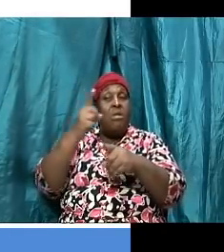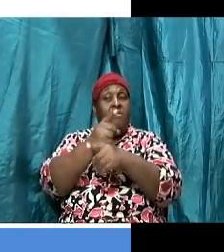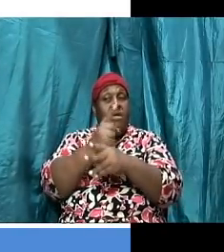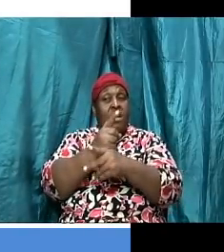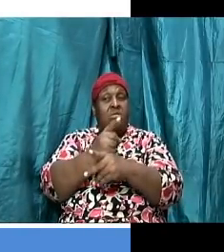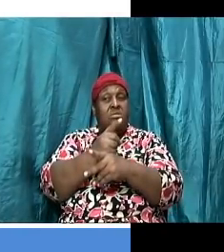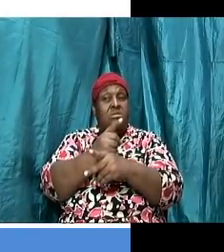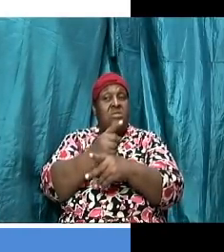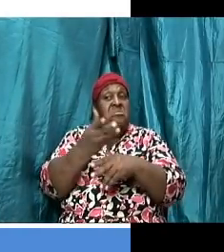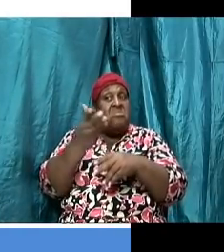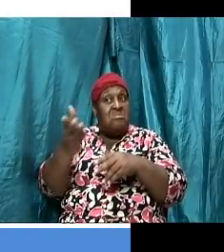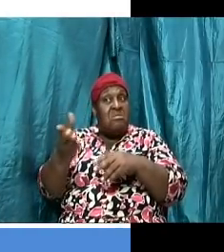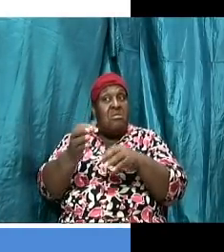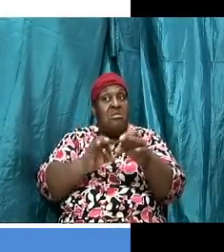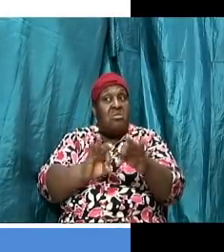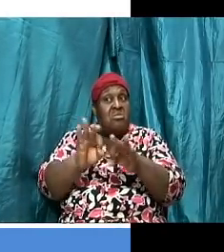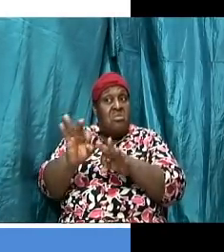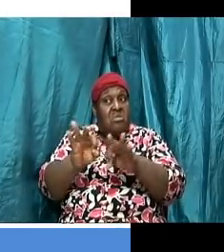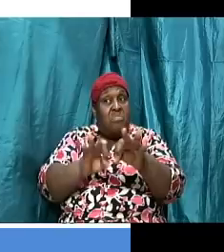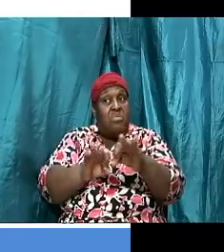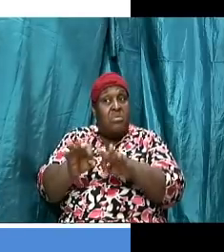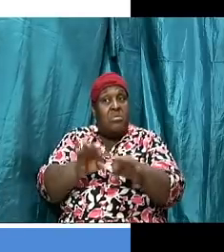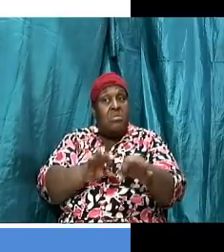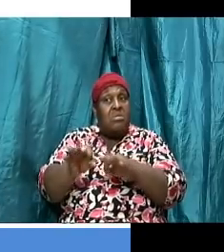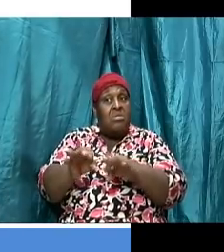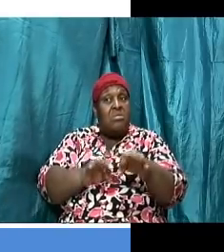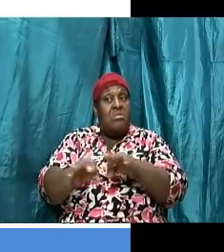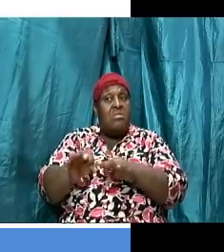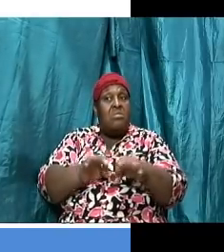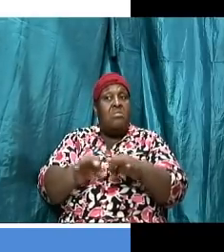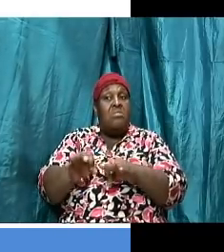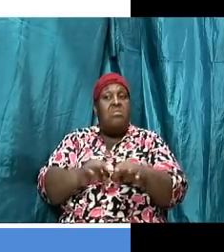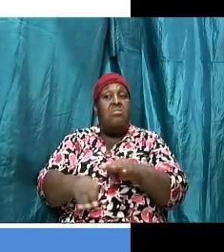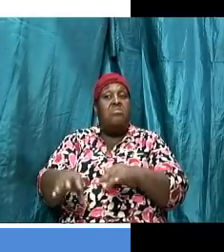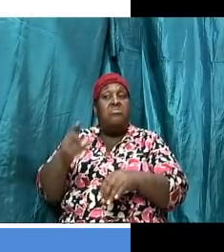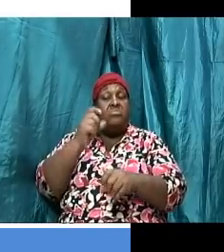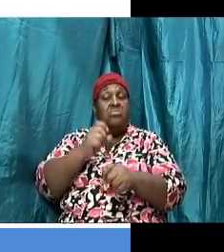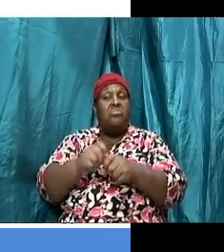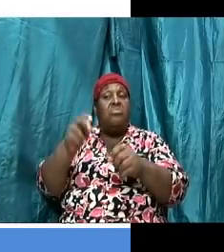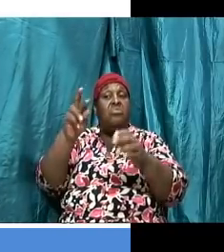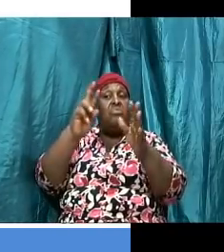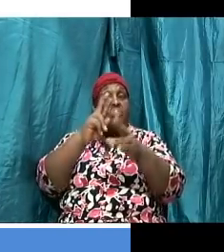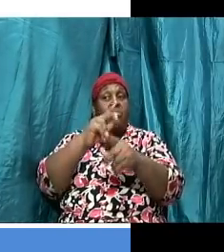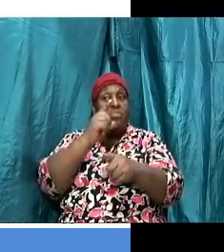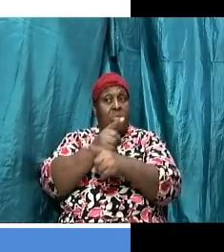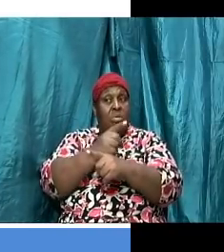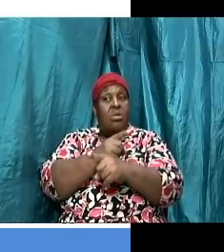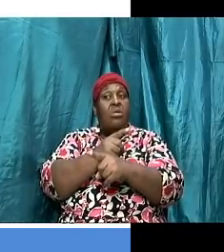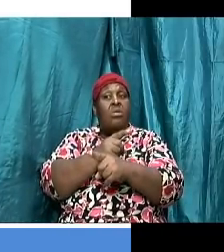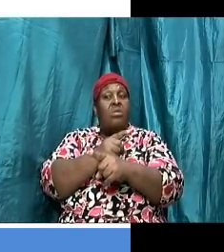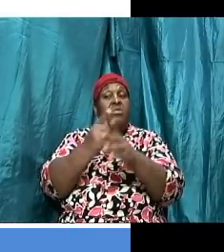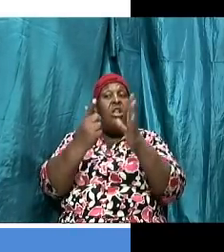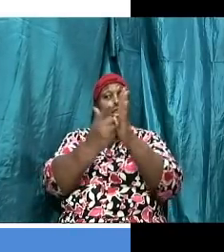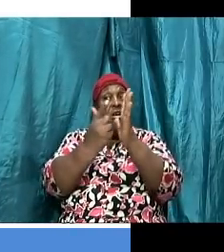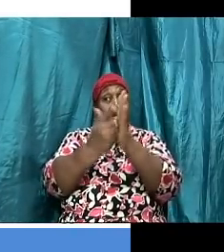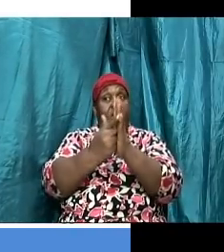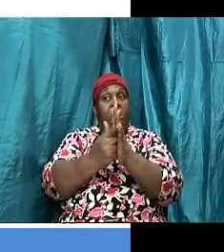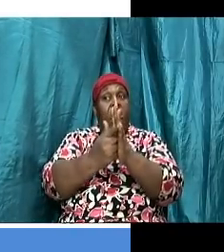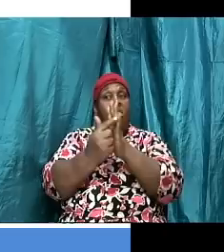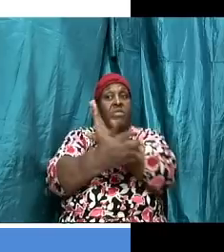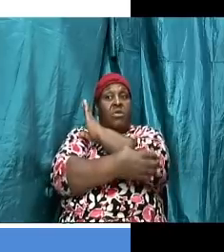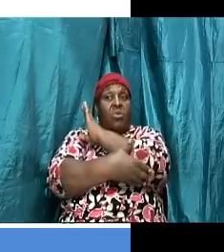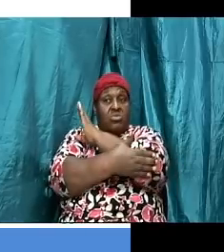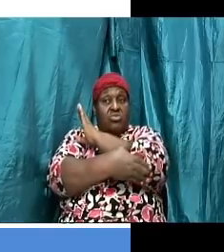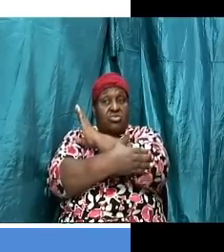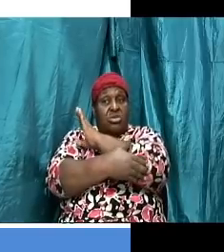the Constitution. So you have the Constitution of the country. You have the Bill of Rights that explains